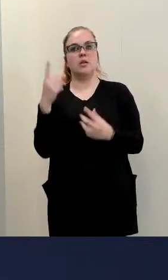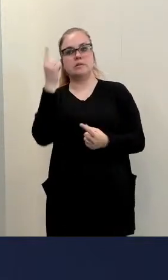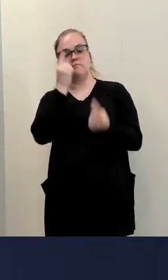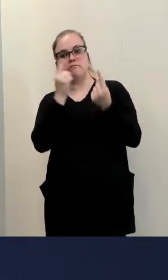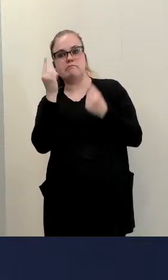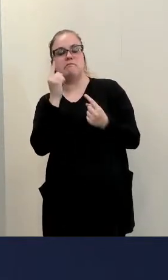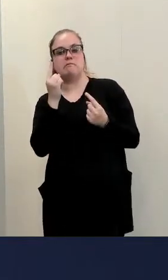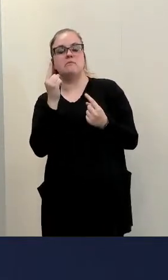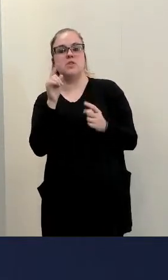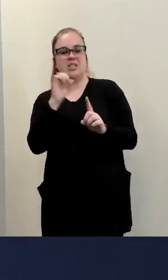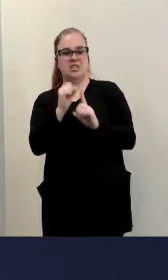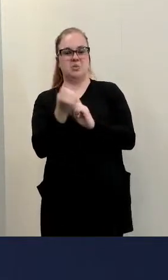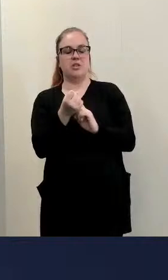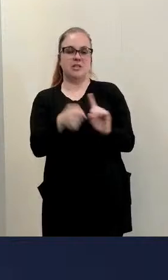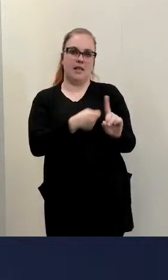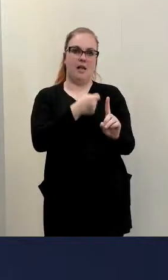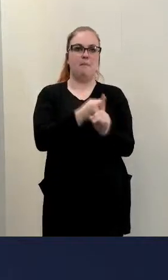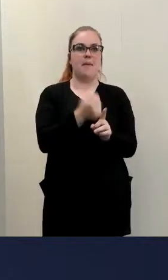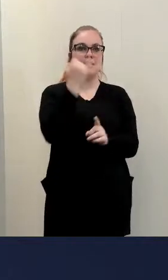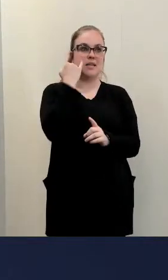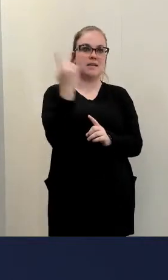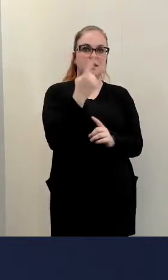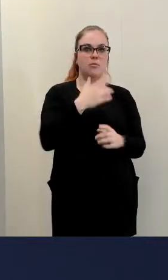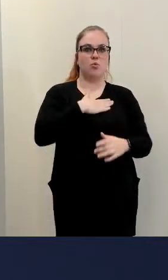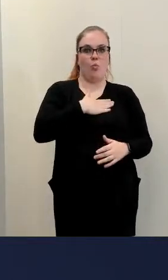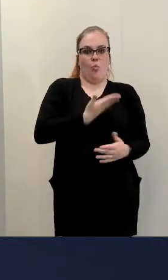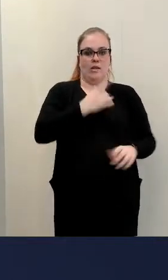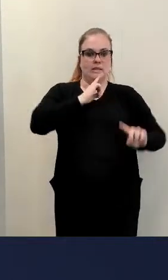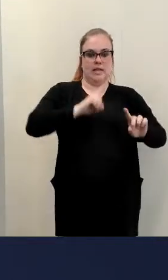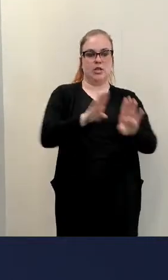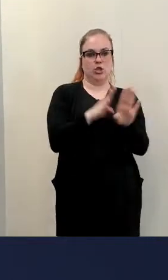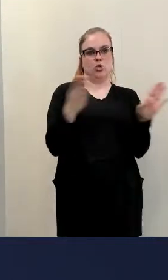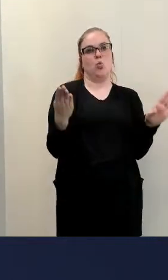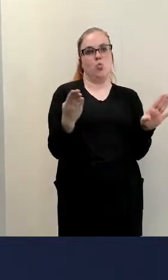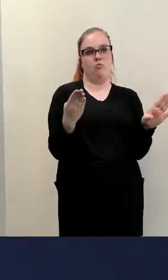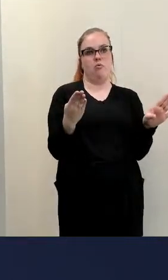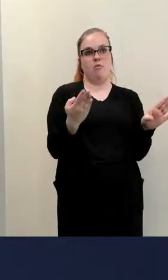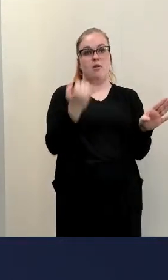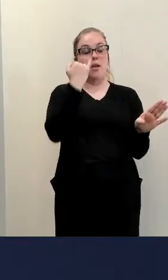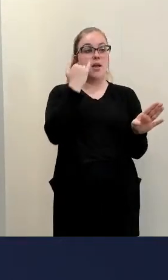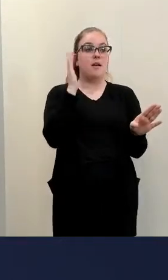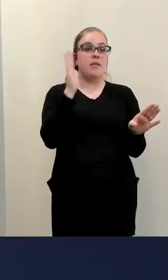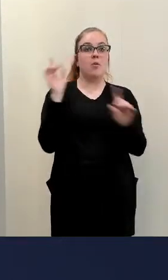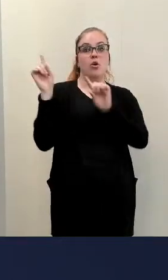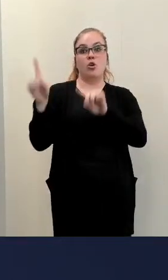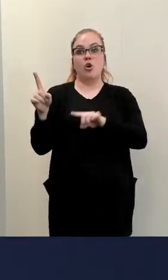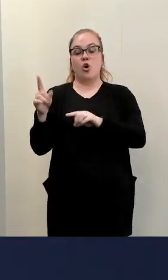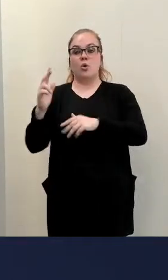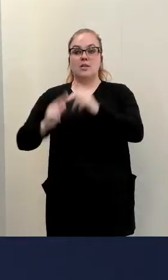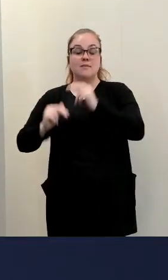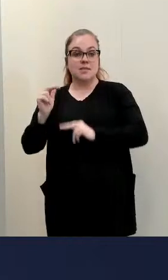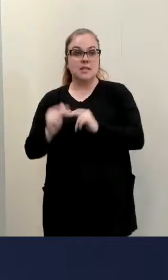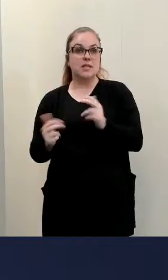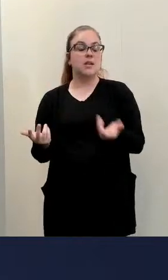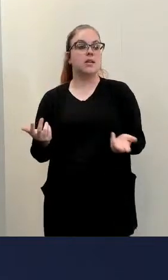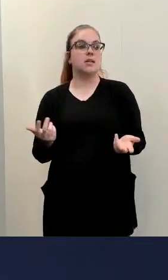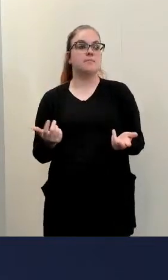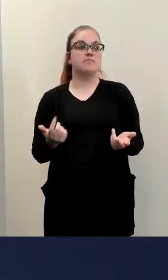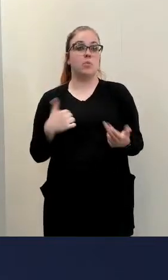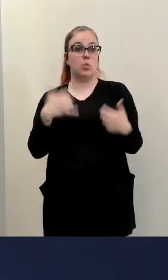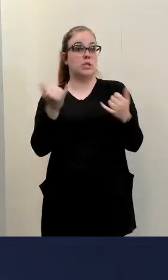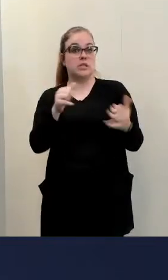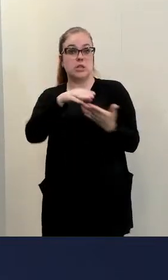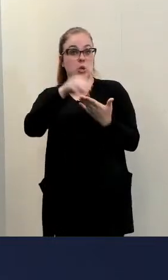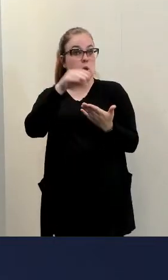a circumstance that have an impact on whether someone is going to answer that door, whether someone's going to go to that facility. And we're still